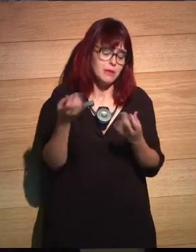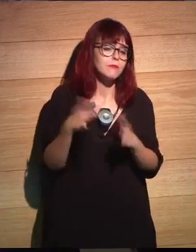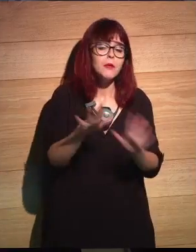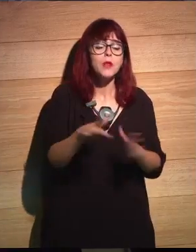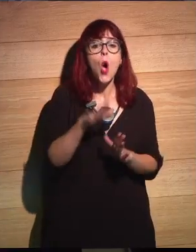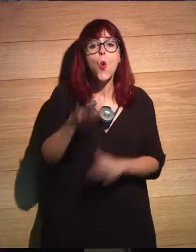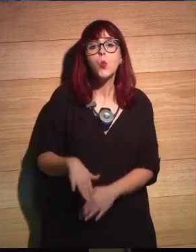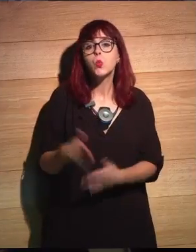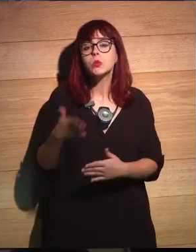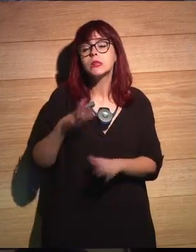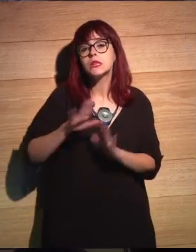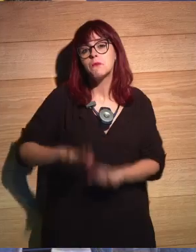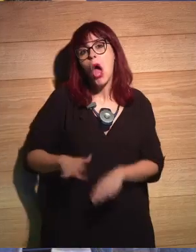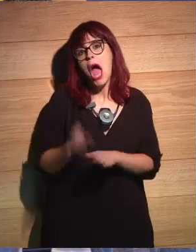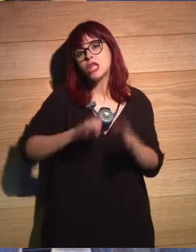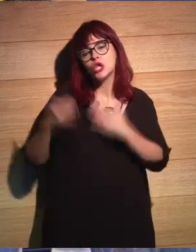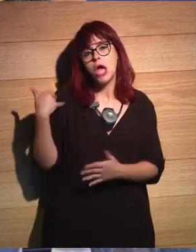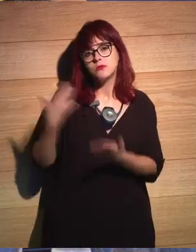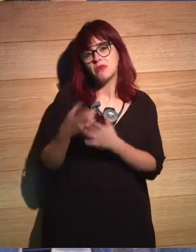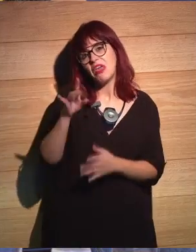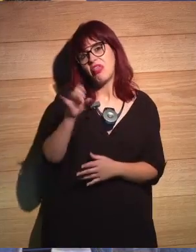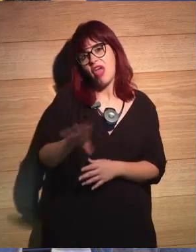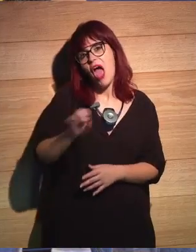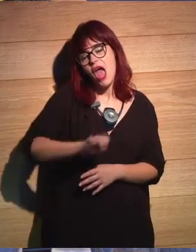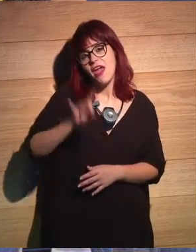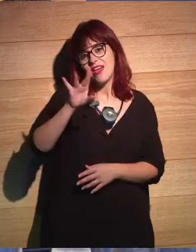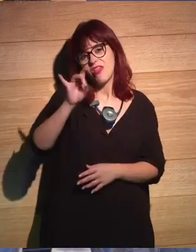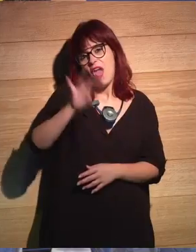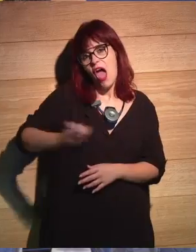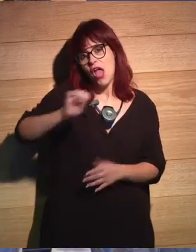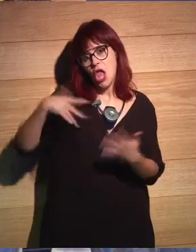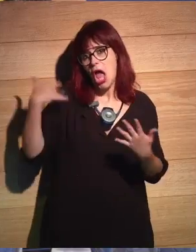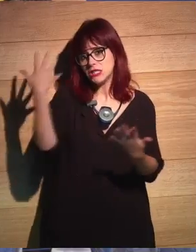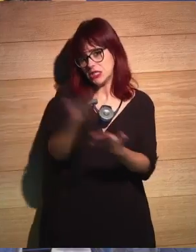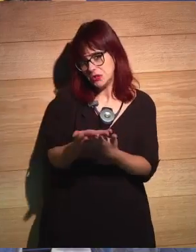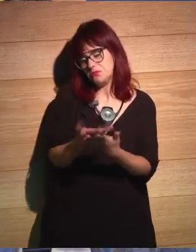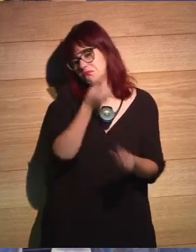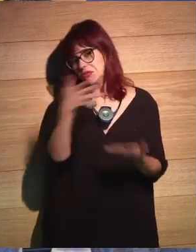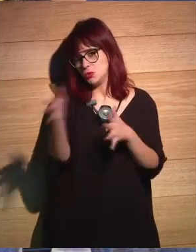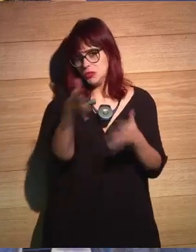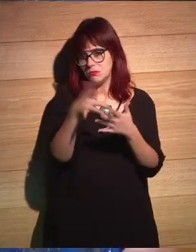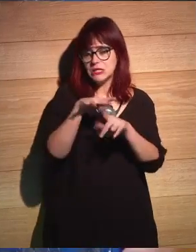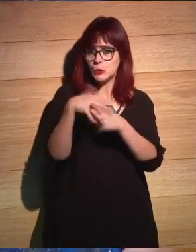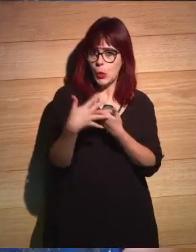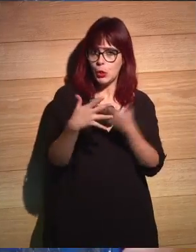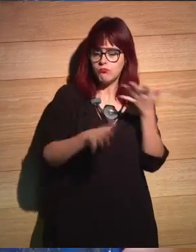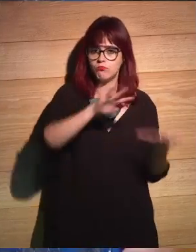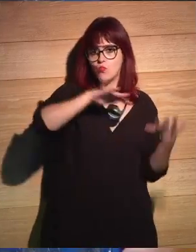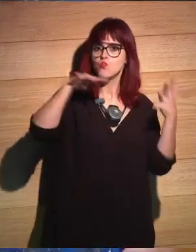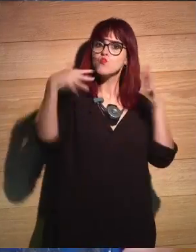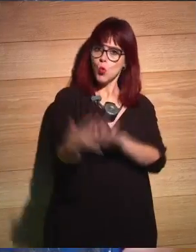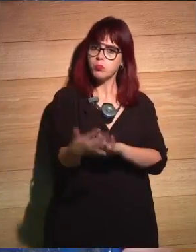sell, really. But in the last few years, in the last, I would say 15 years more or less,